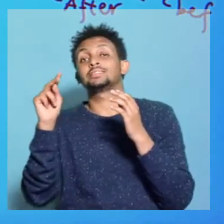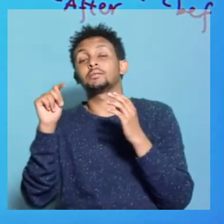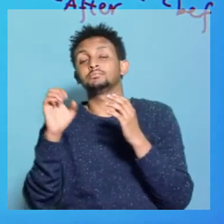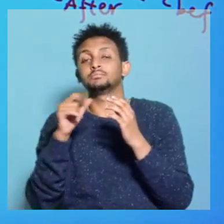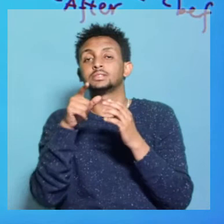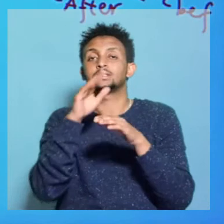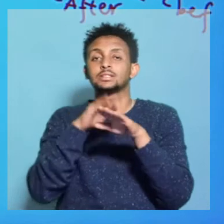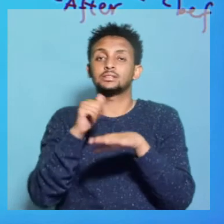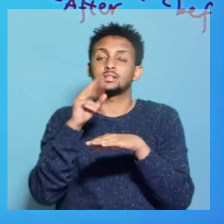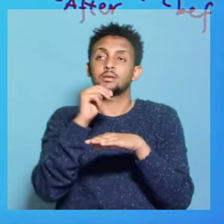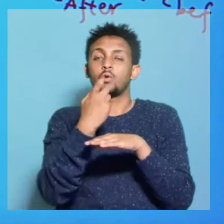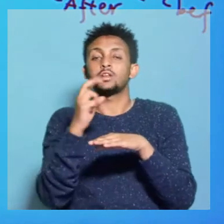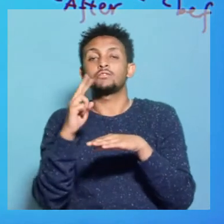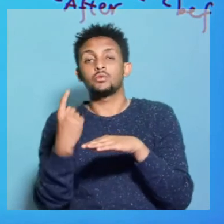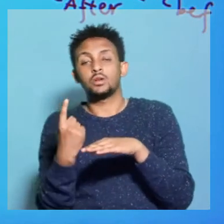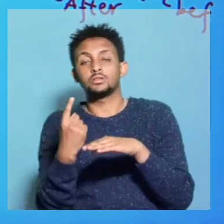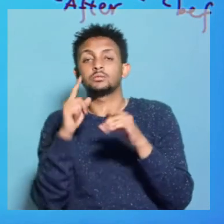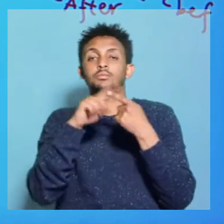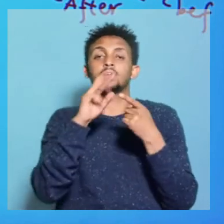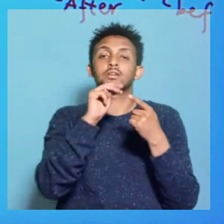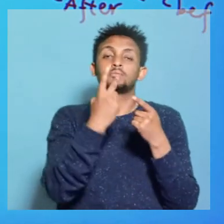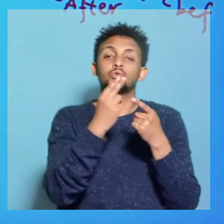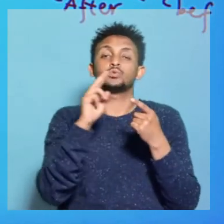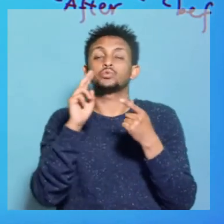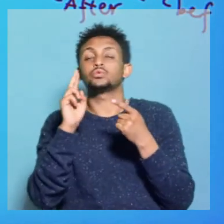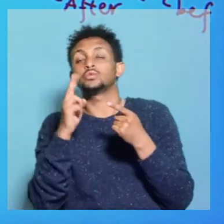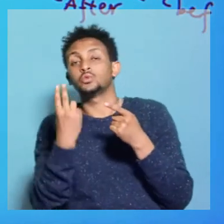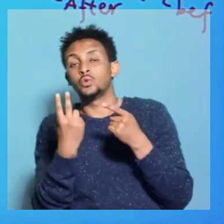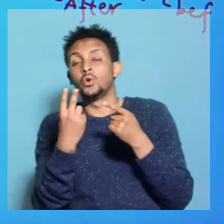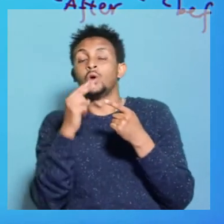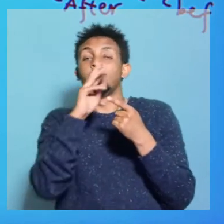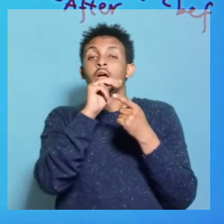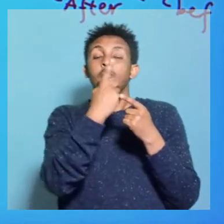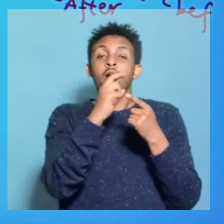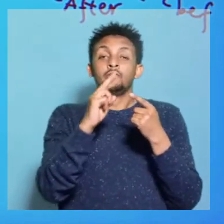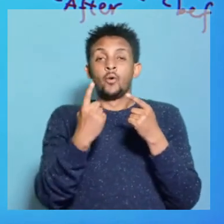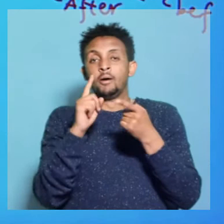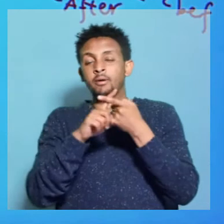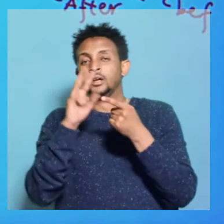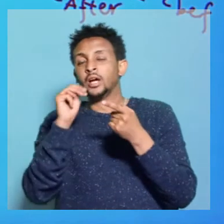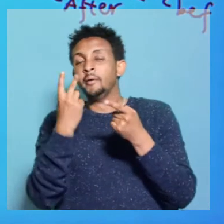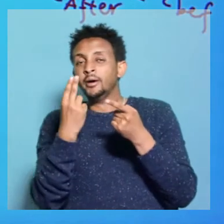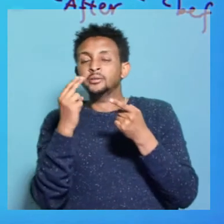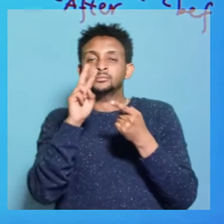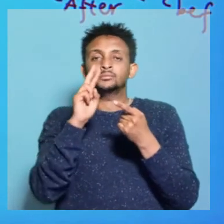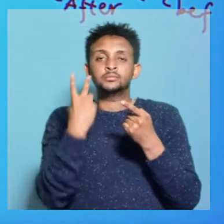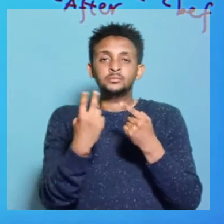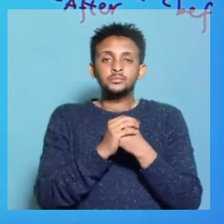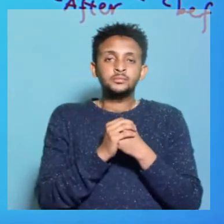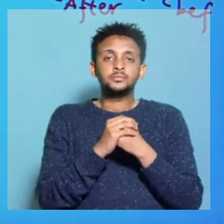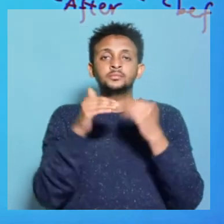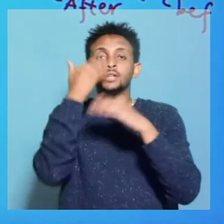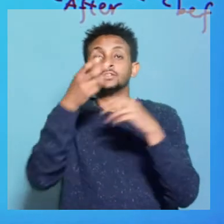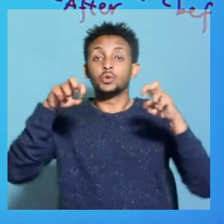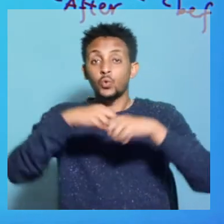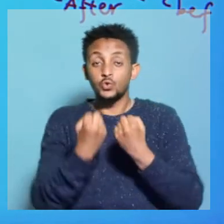states that m1 u1 plus m2 u2 is equals to m1 v1 plus m2 v2.